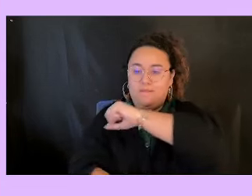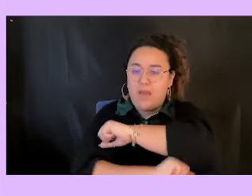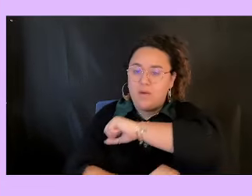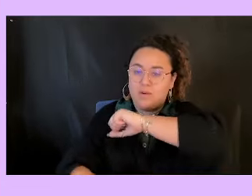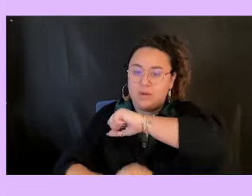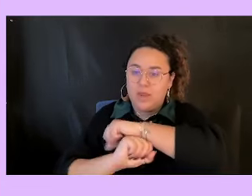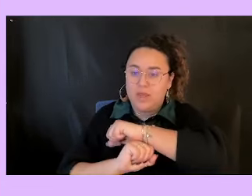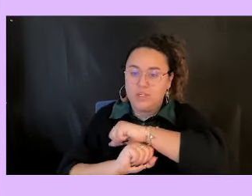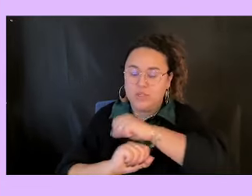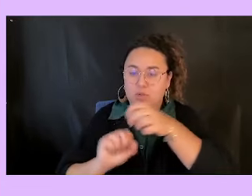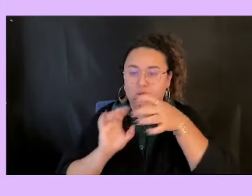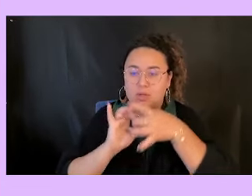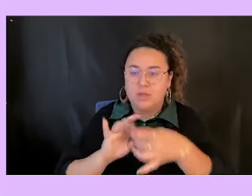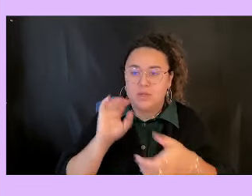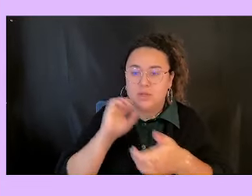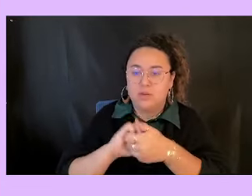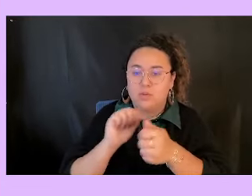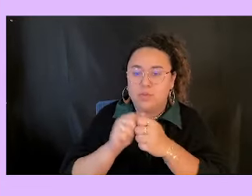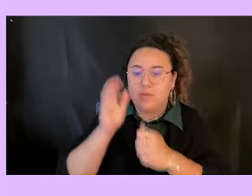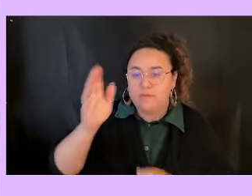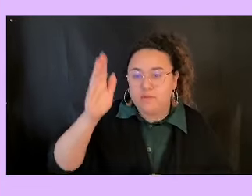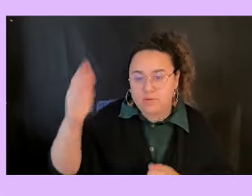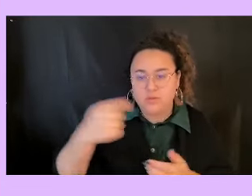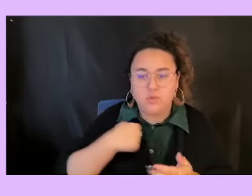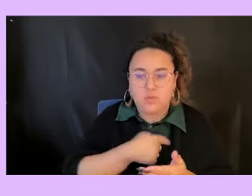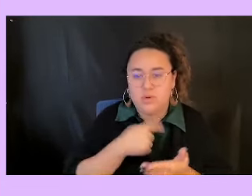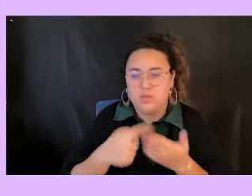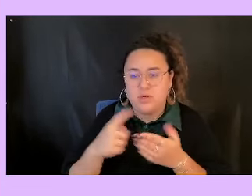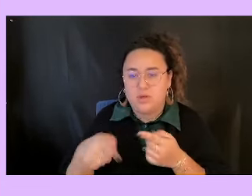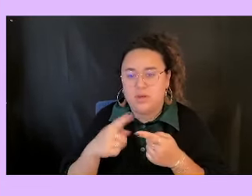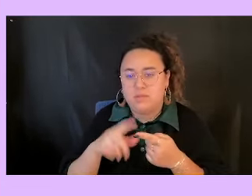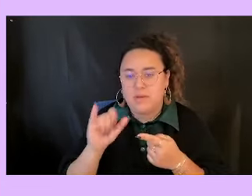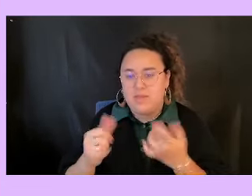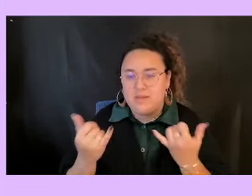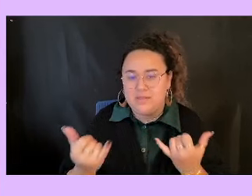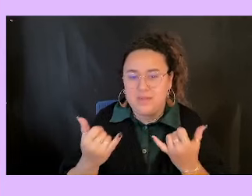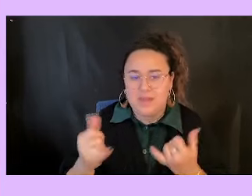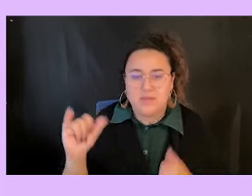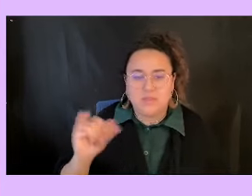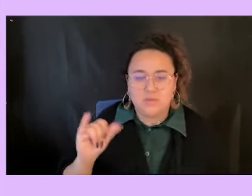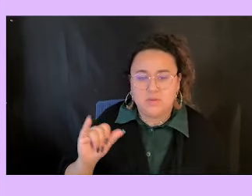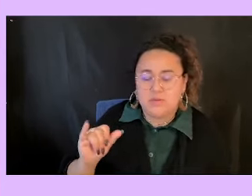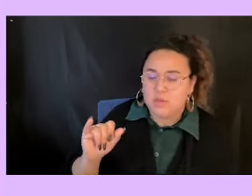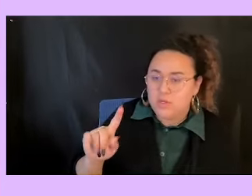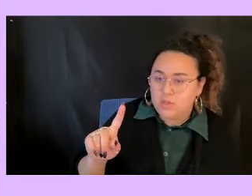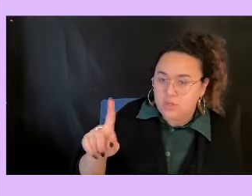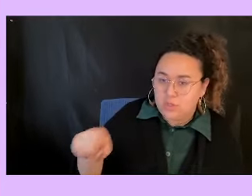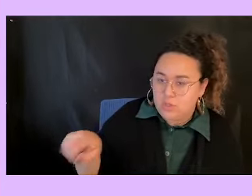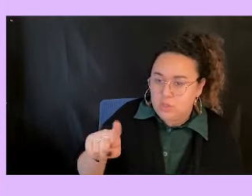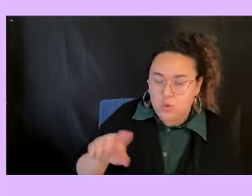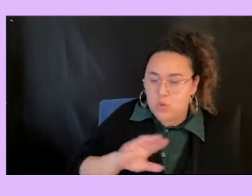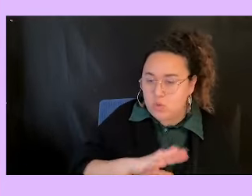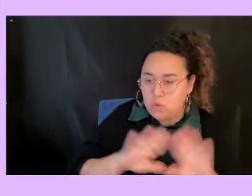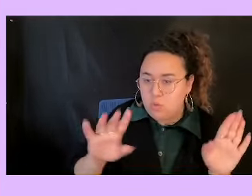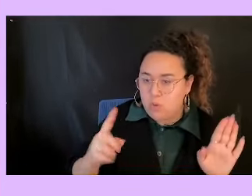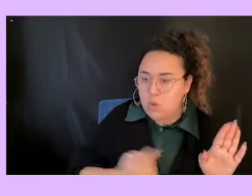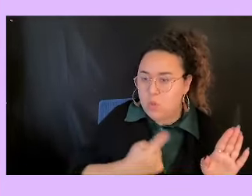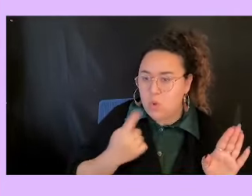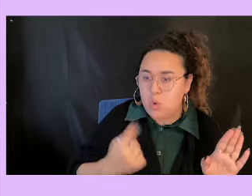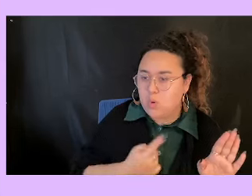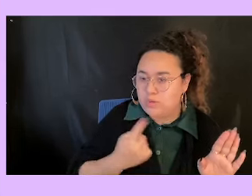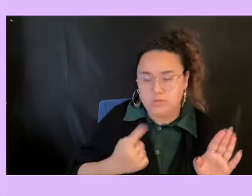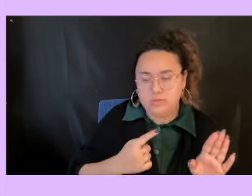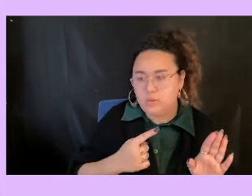future, right? And we're talking about that today as well. Because we're no longer alone, right? It no longer feels like we are alone. We